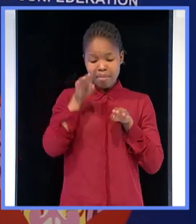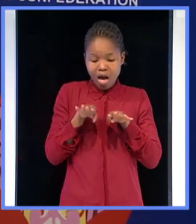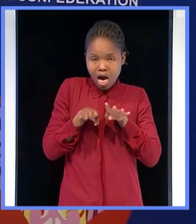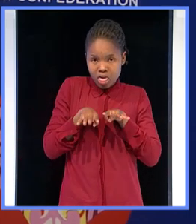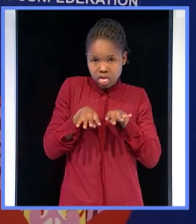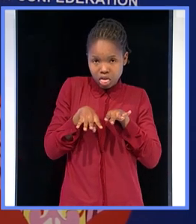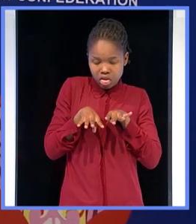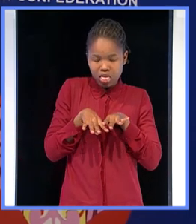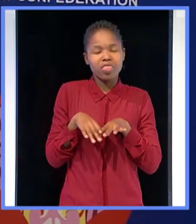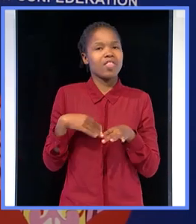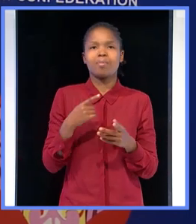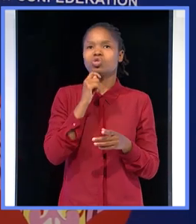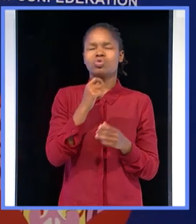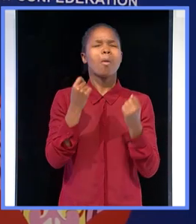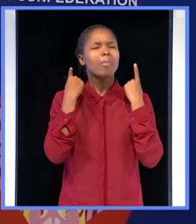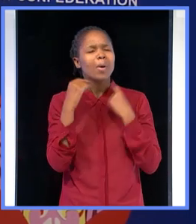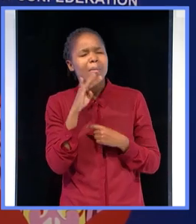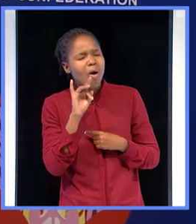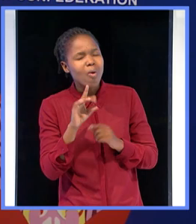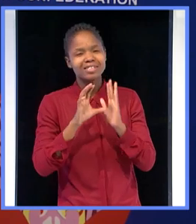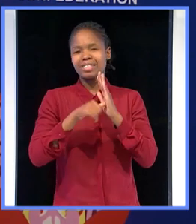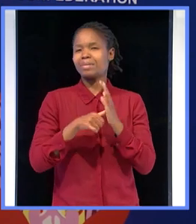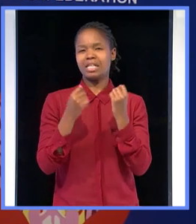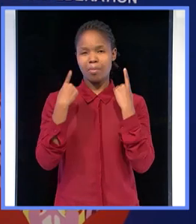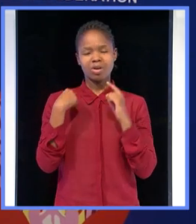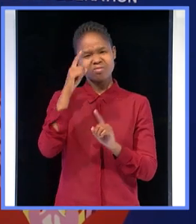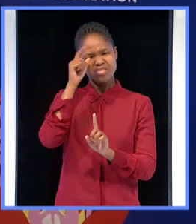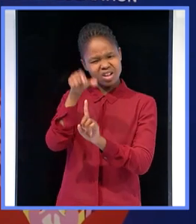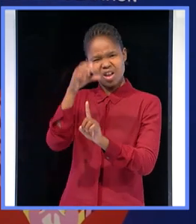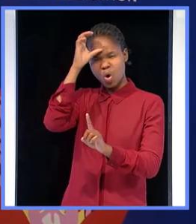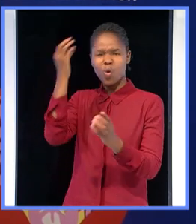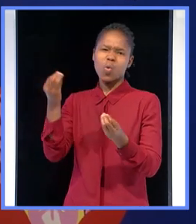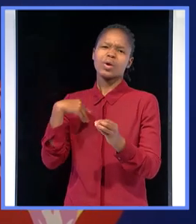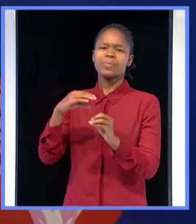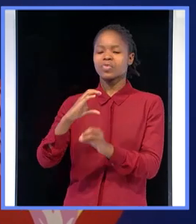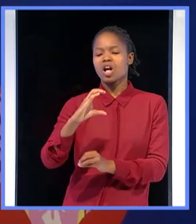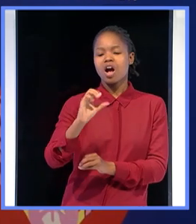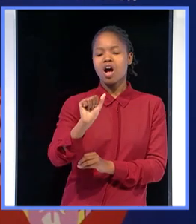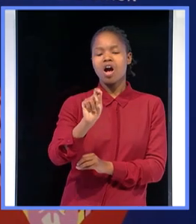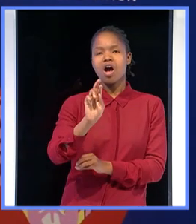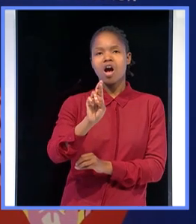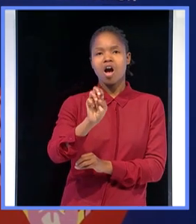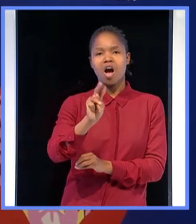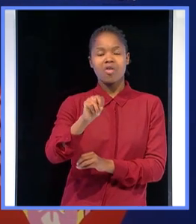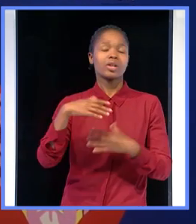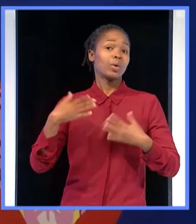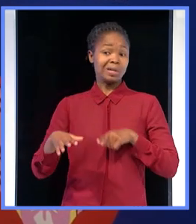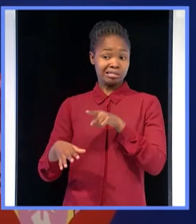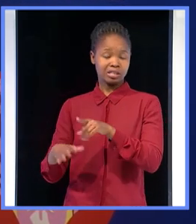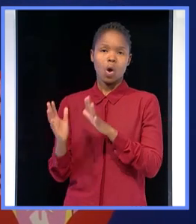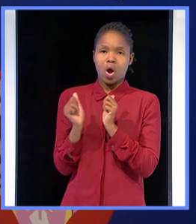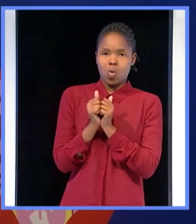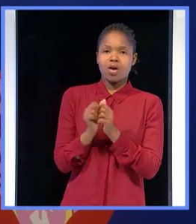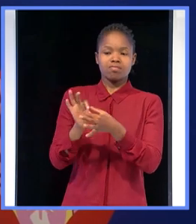understand it, but I have a very good coach. I don't know if you know Karen Leroux, who was here. So she